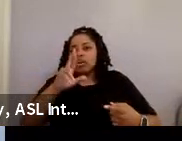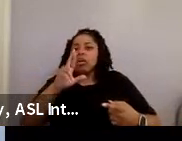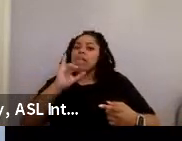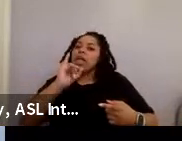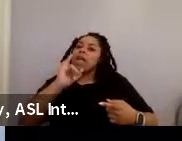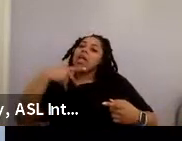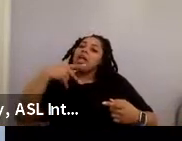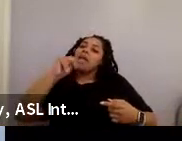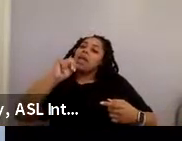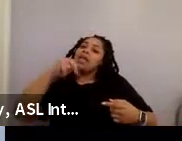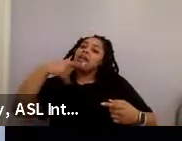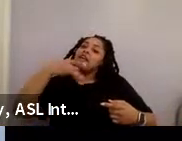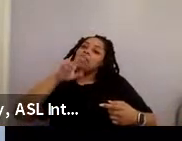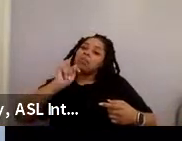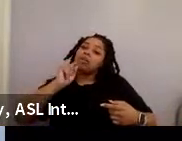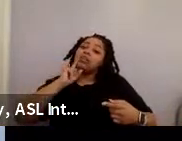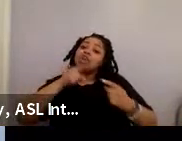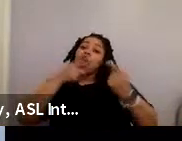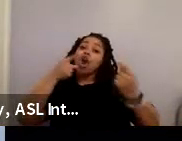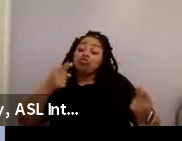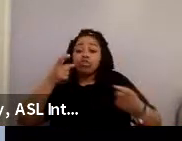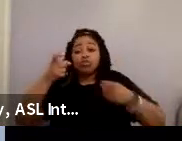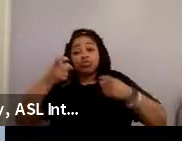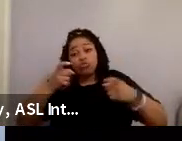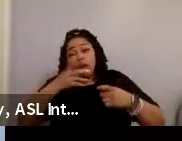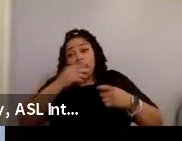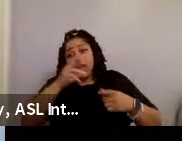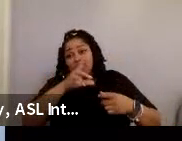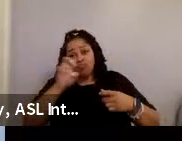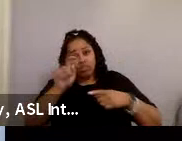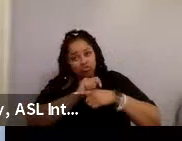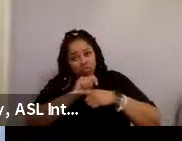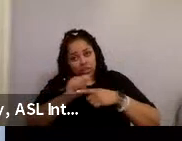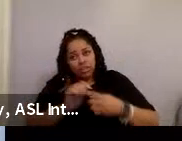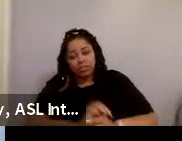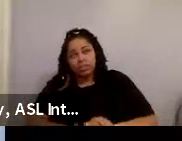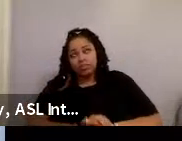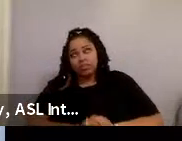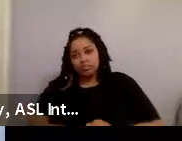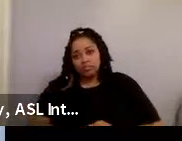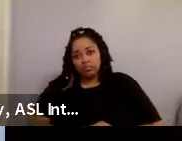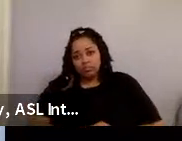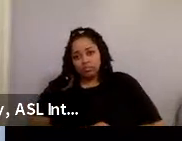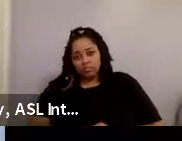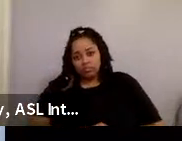controls, contrast on these controls, and reach range.